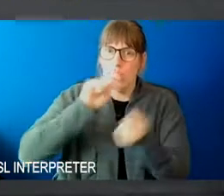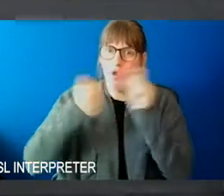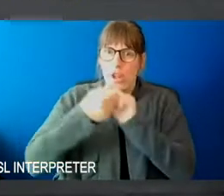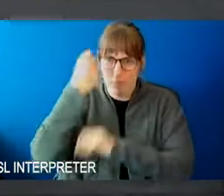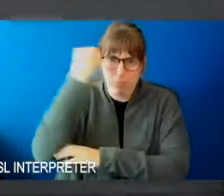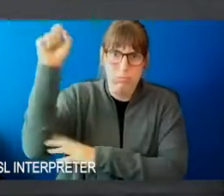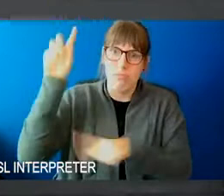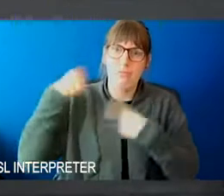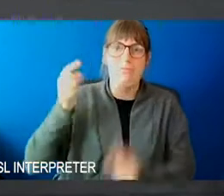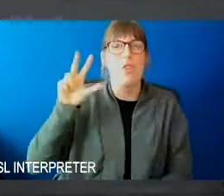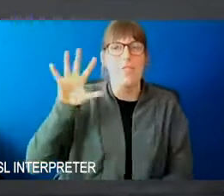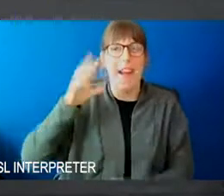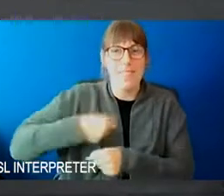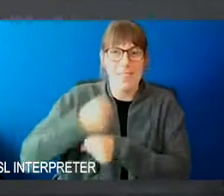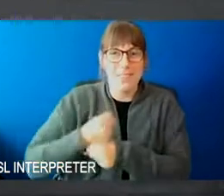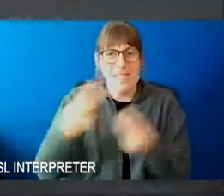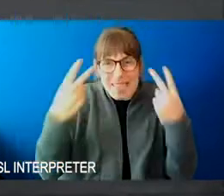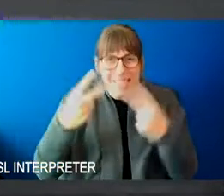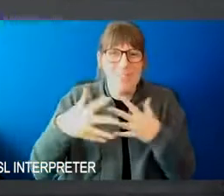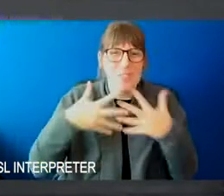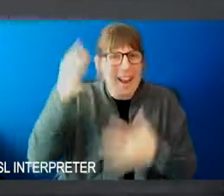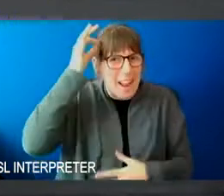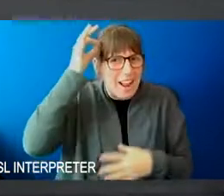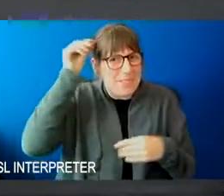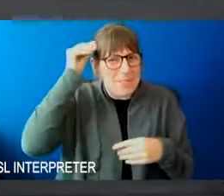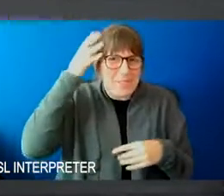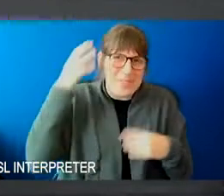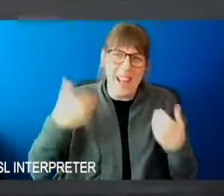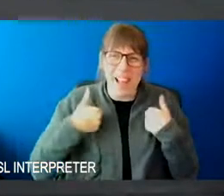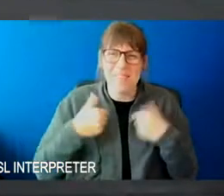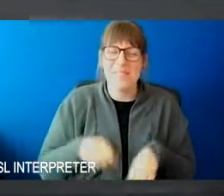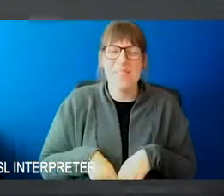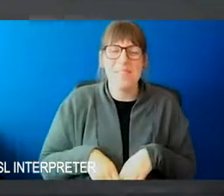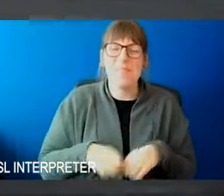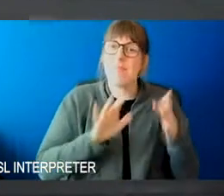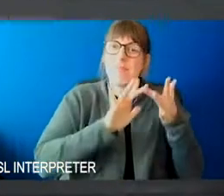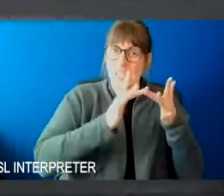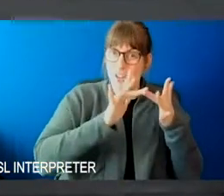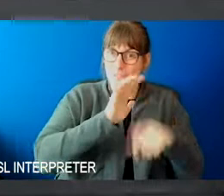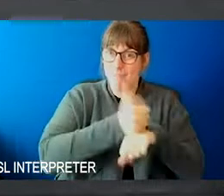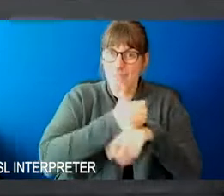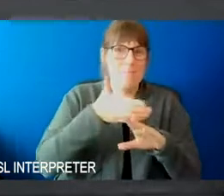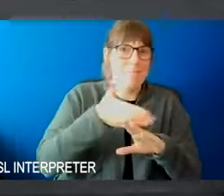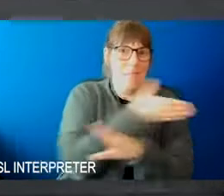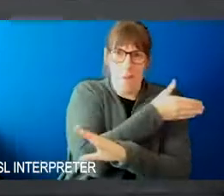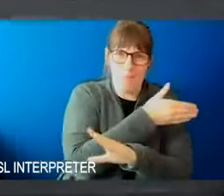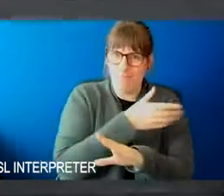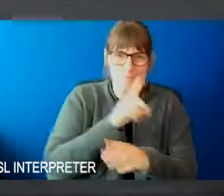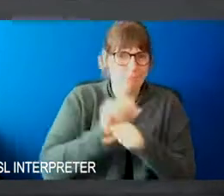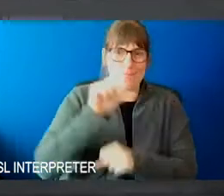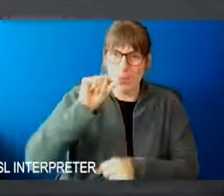support of the social change movement for 35 years. You can see the gray hairs. Well before the